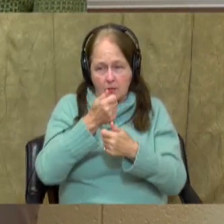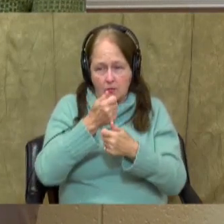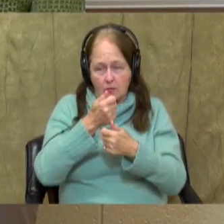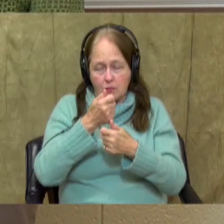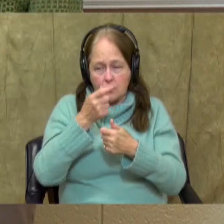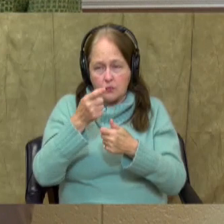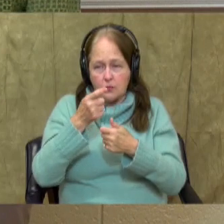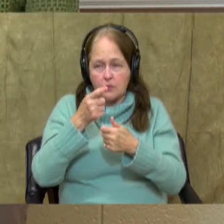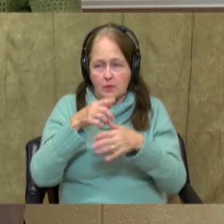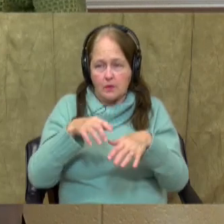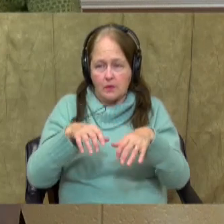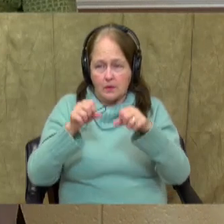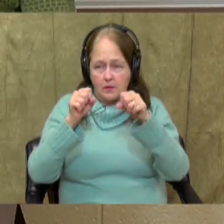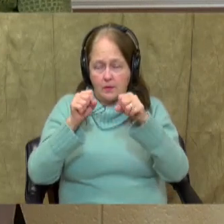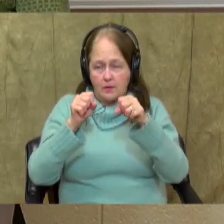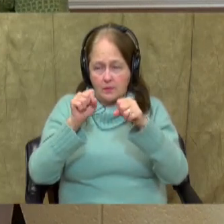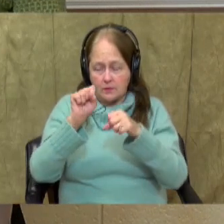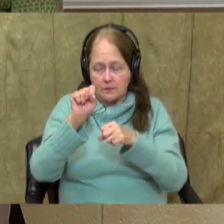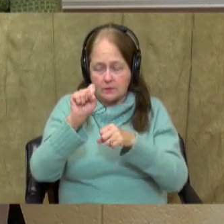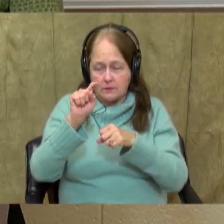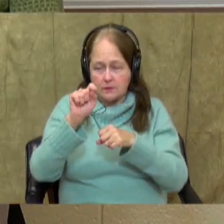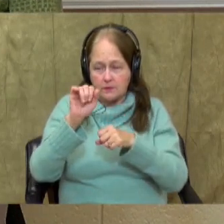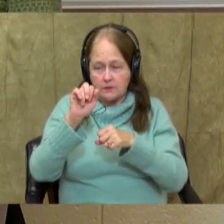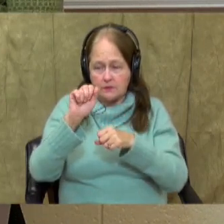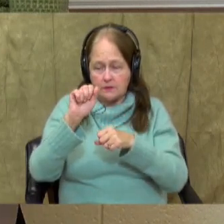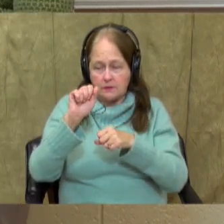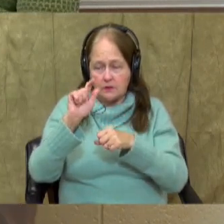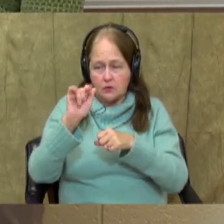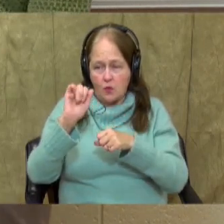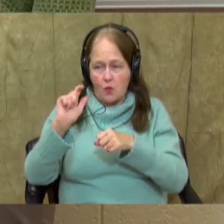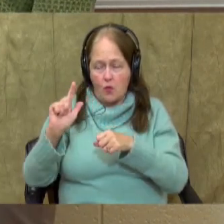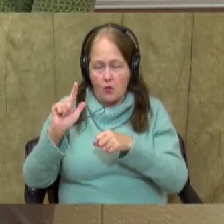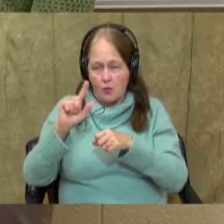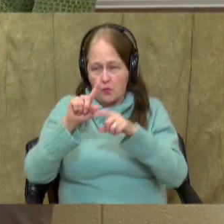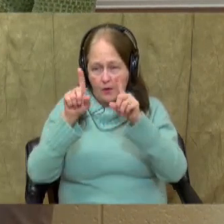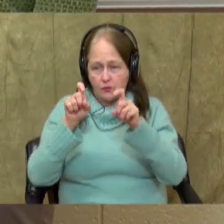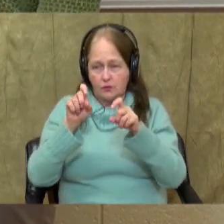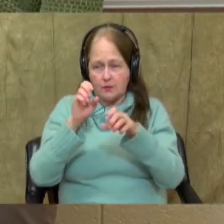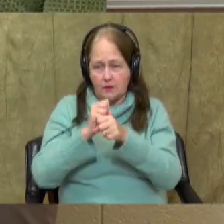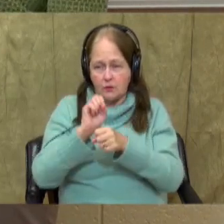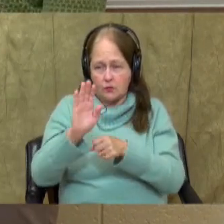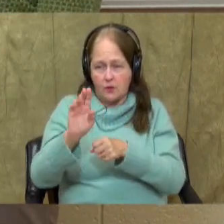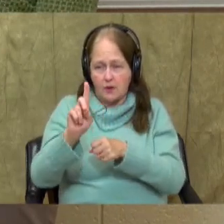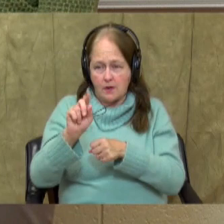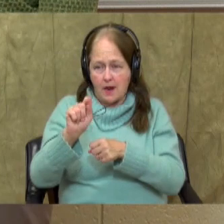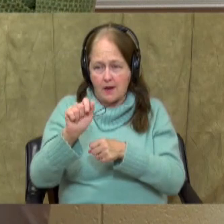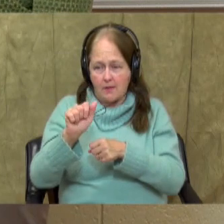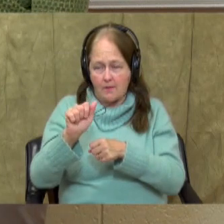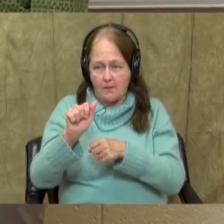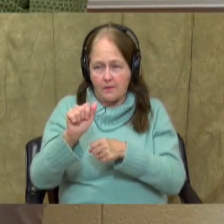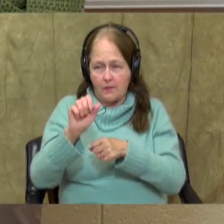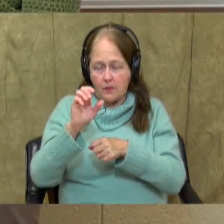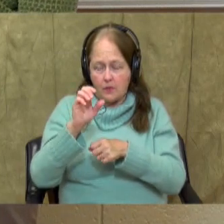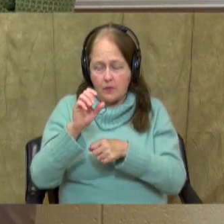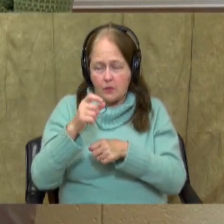things whenever you take a statistical question and get your data. Cookies and cream, which I kind of predicted that one,